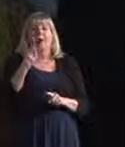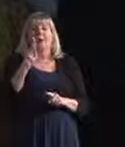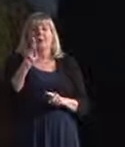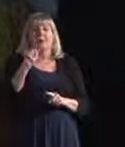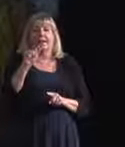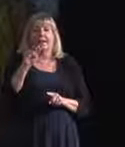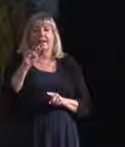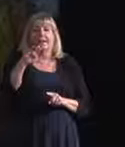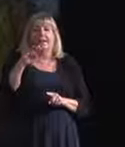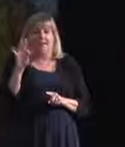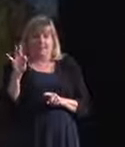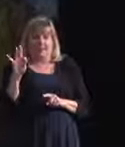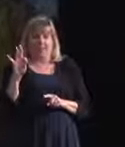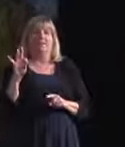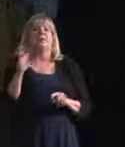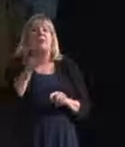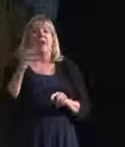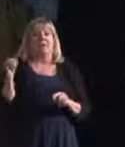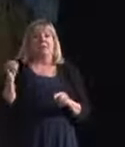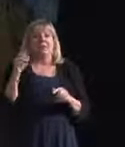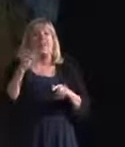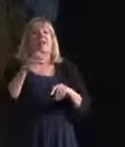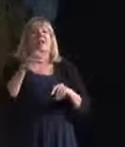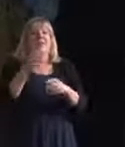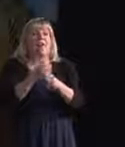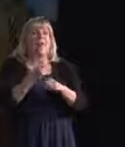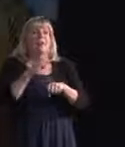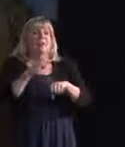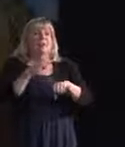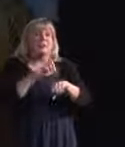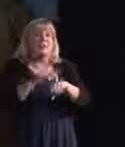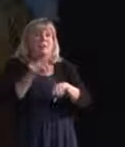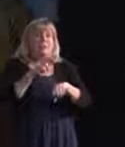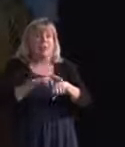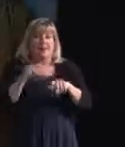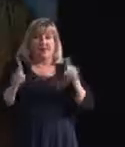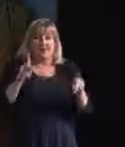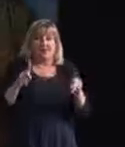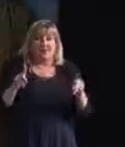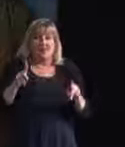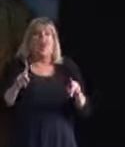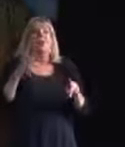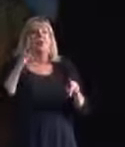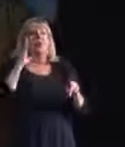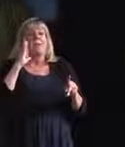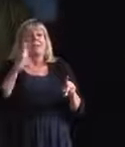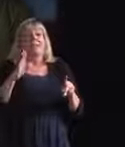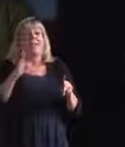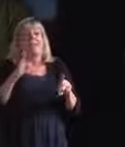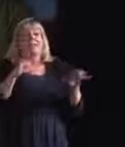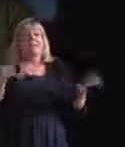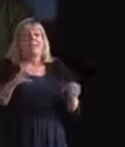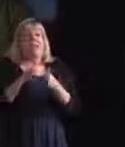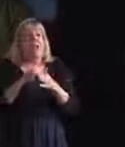Trujillo's dream of whitening the skin of Dominicans to bolster national pride at the expense of their darker-skinned